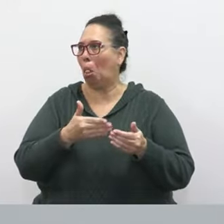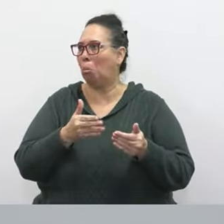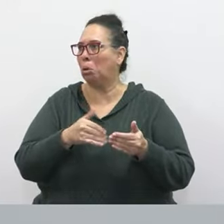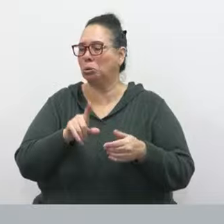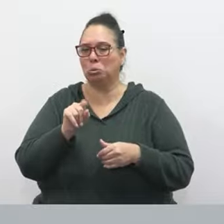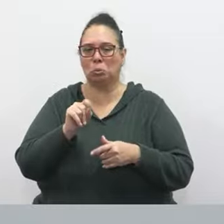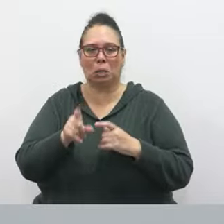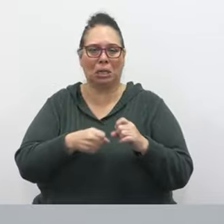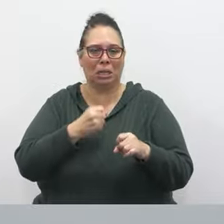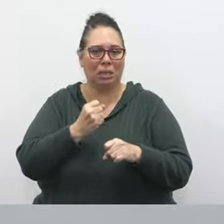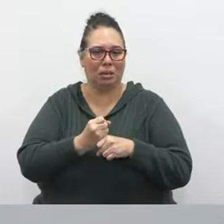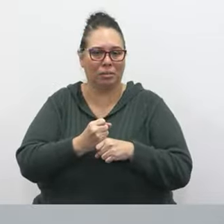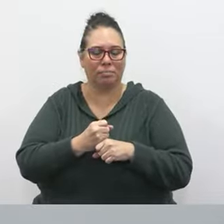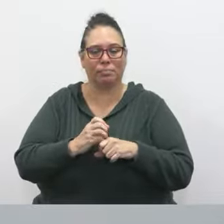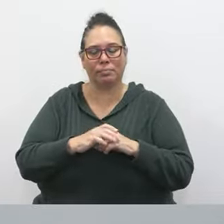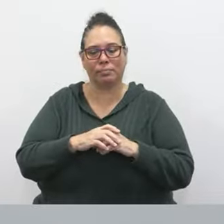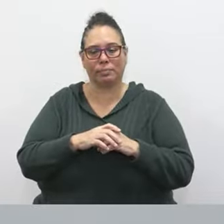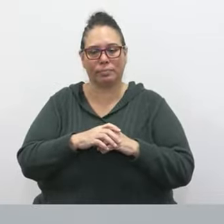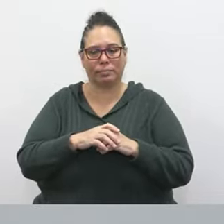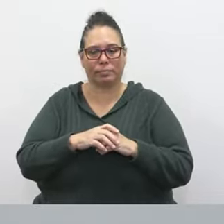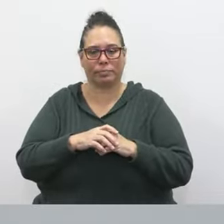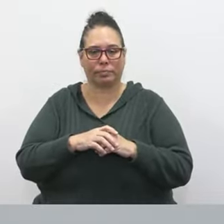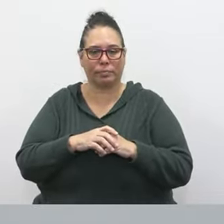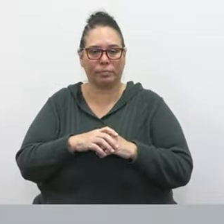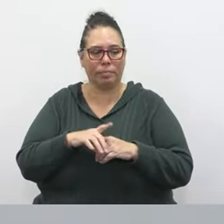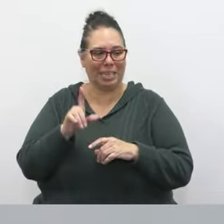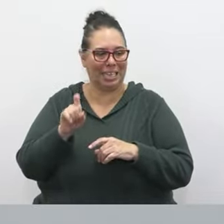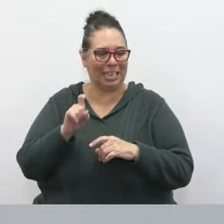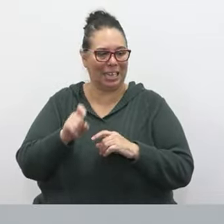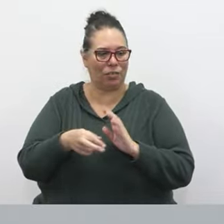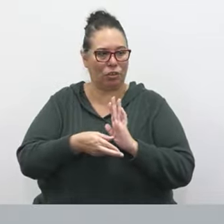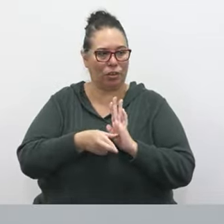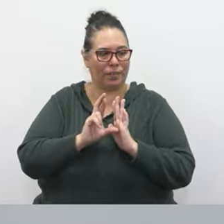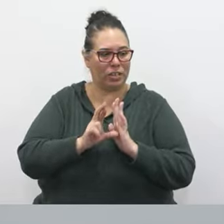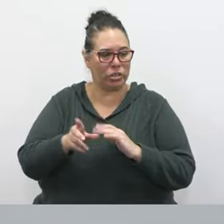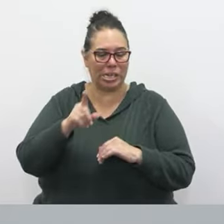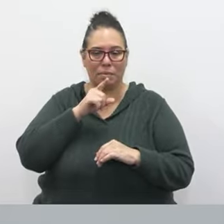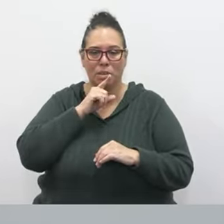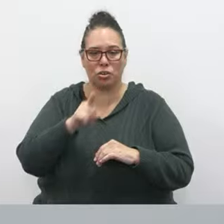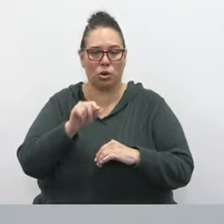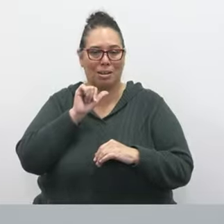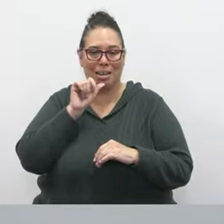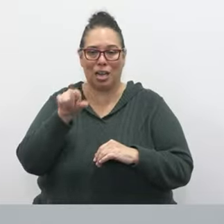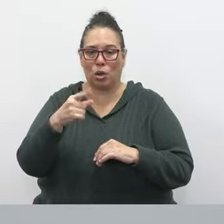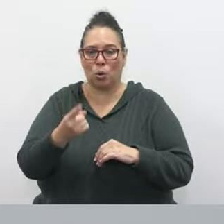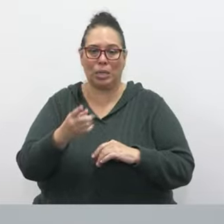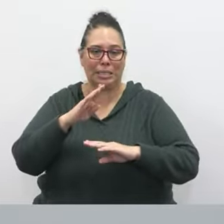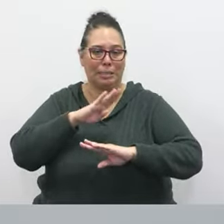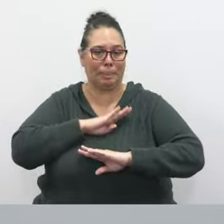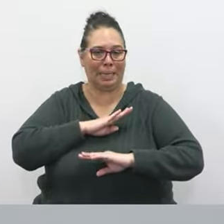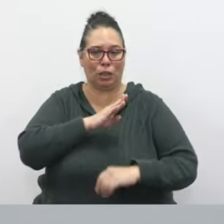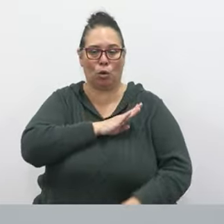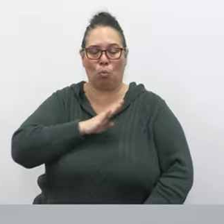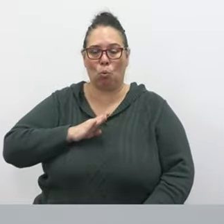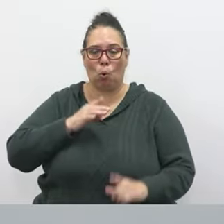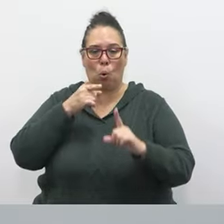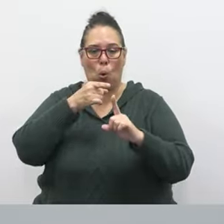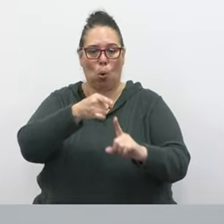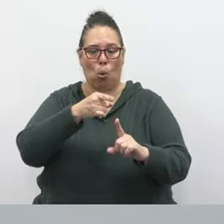the difference with the need for the revision was to ensure not only to meet our board goal, but to ensure